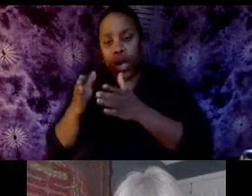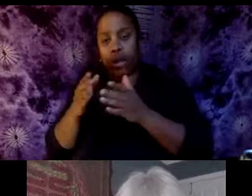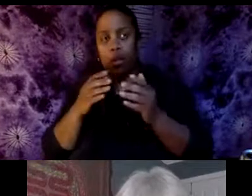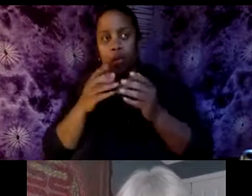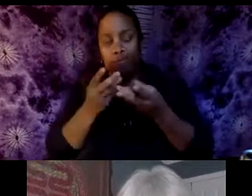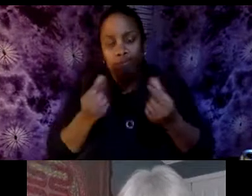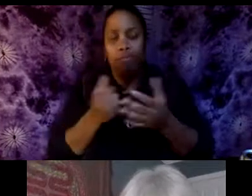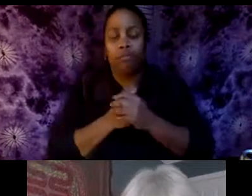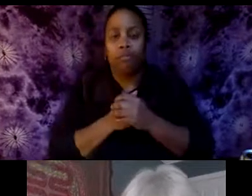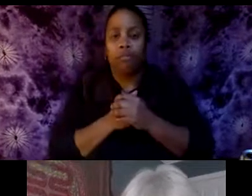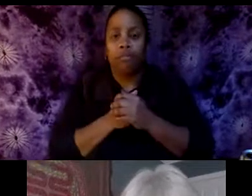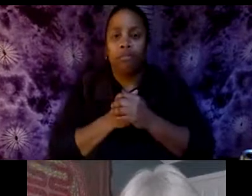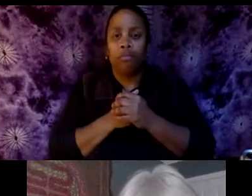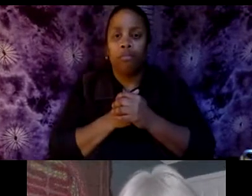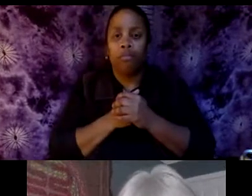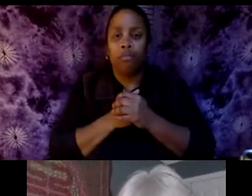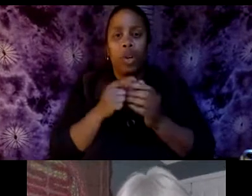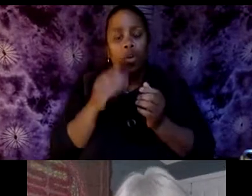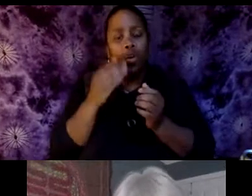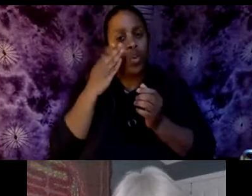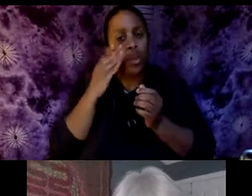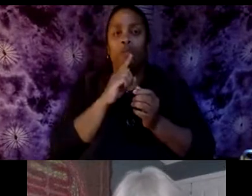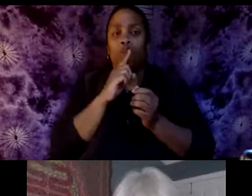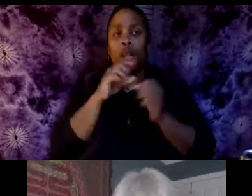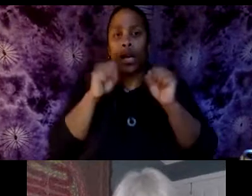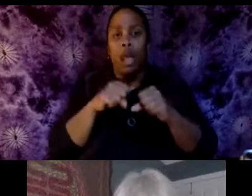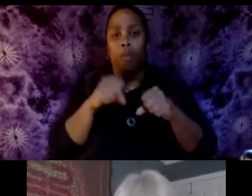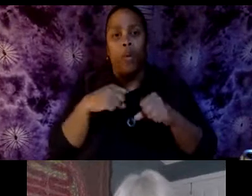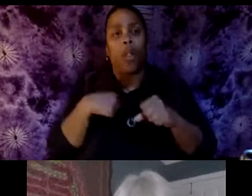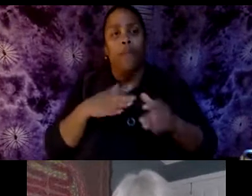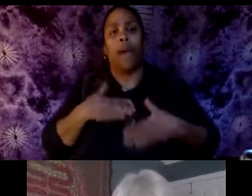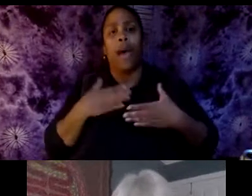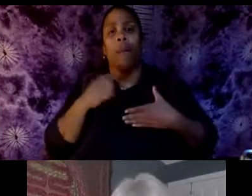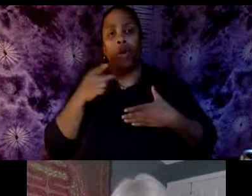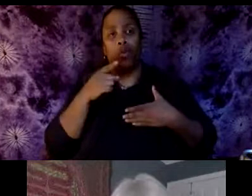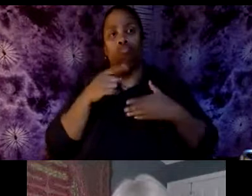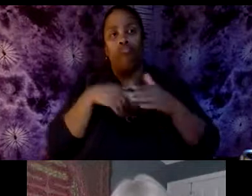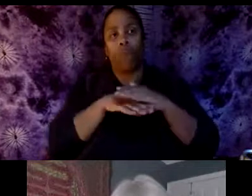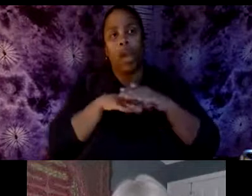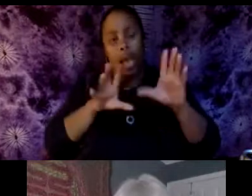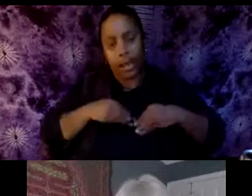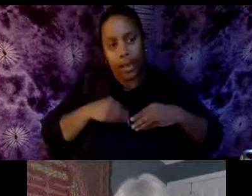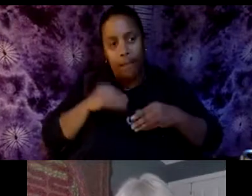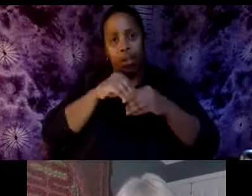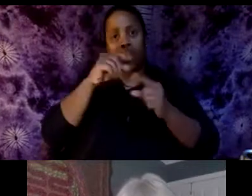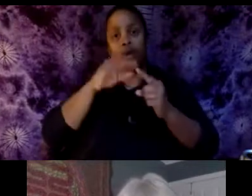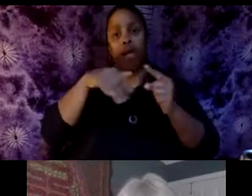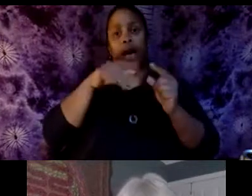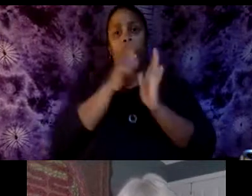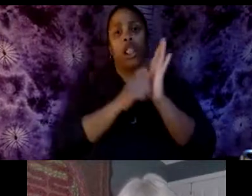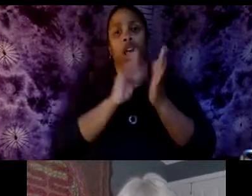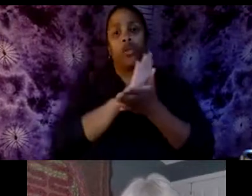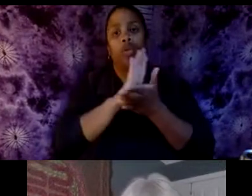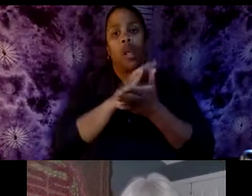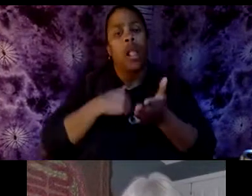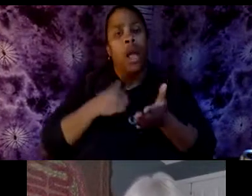was from when you're young. You seem very capable, and I'm thrilled you got into school. I'm personally concerned that there's an energy leak, though, in